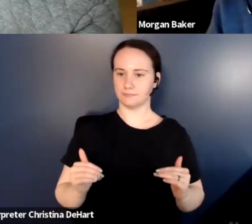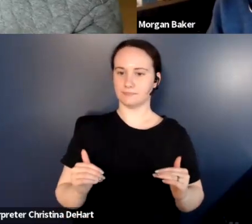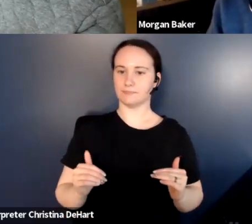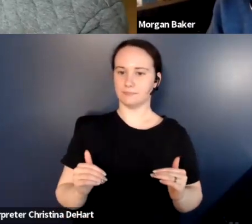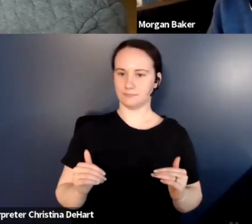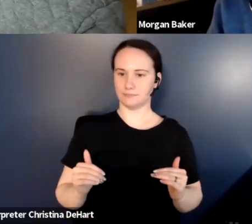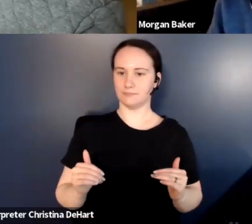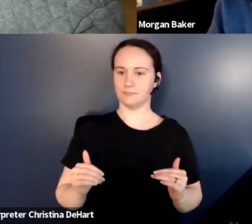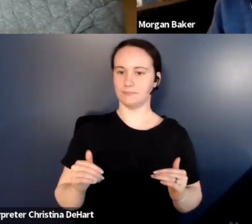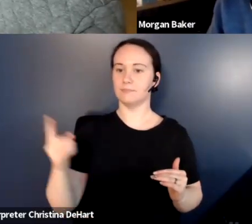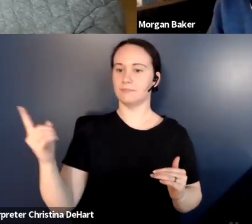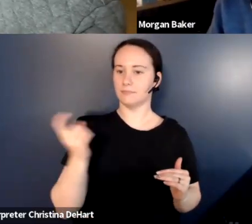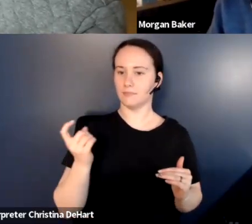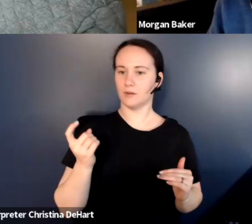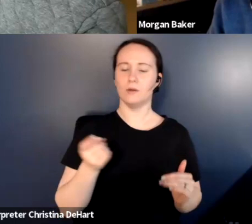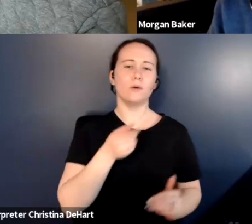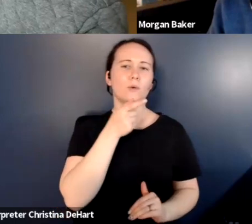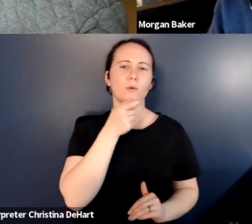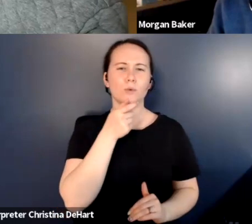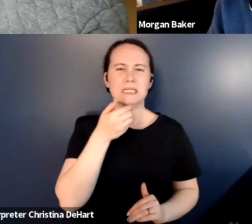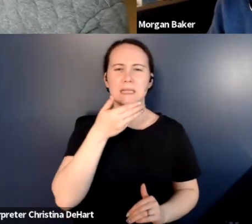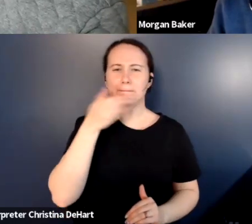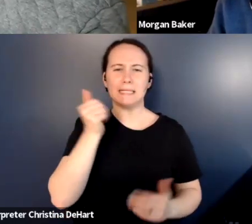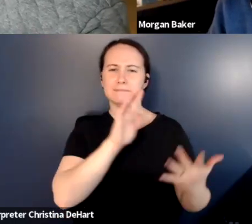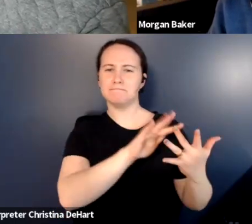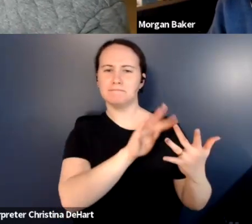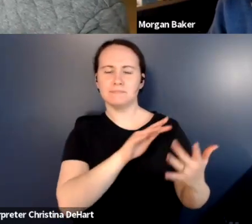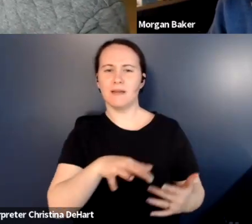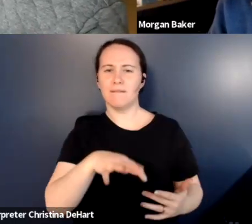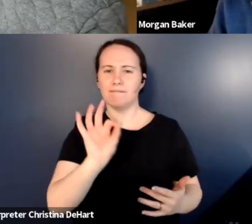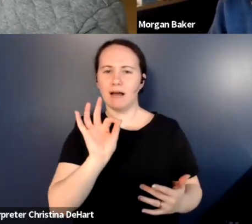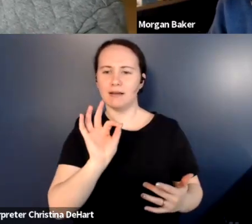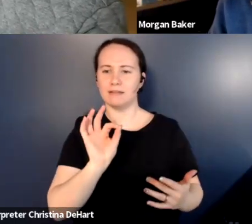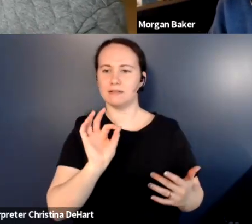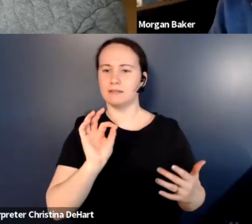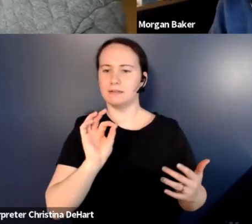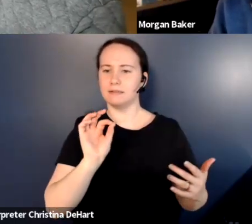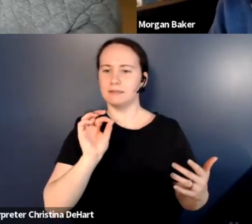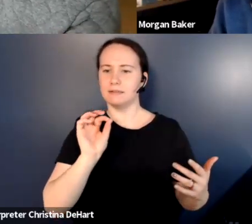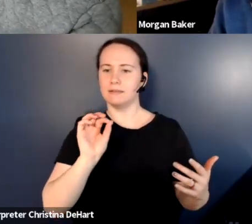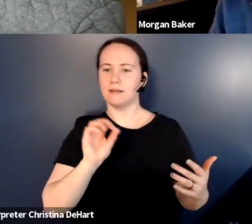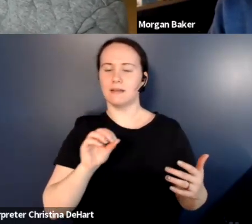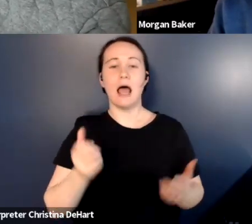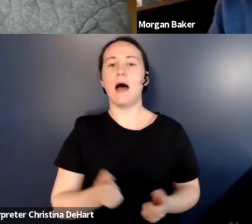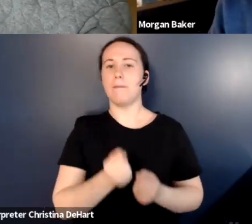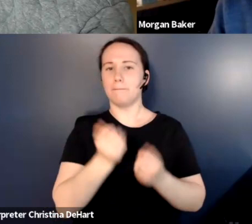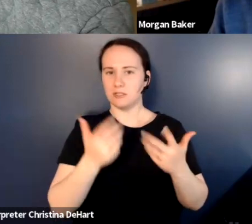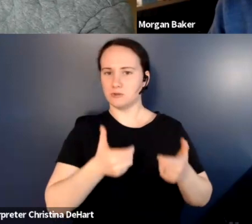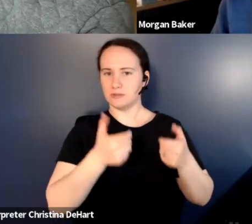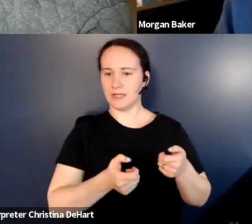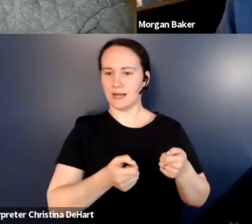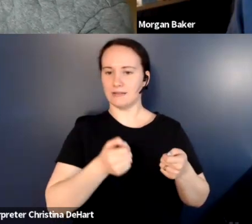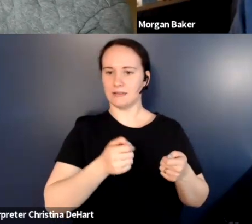Katrina, who is the best resource to find out what the volume of text is for a particular area code in